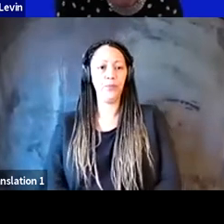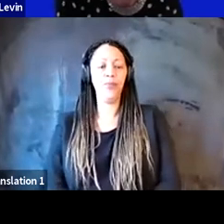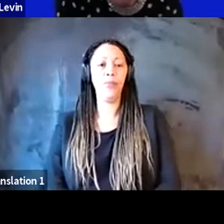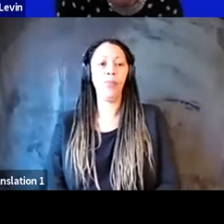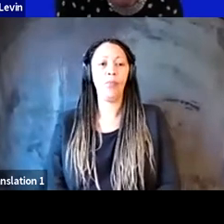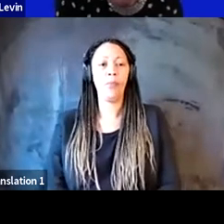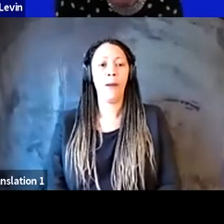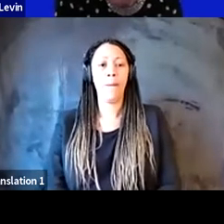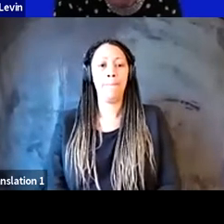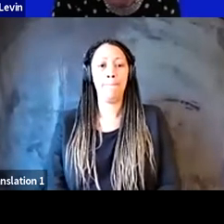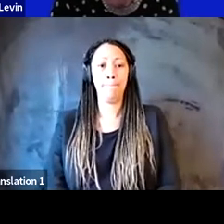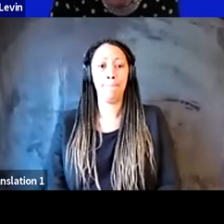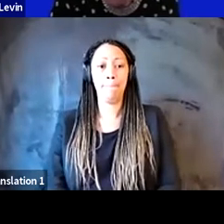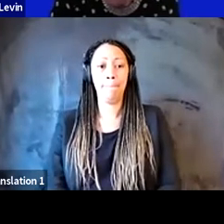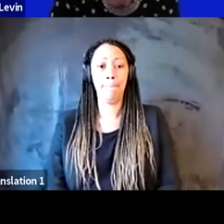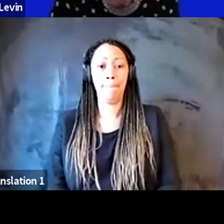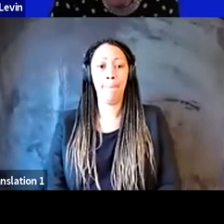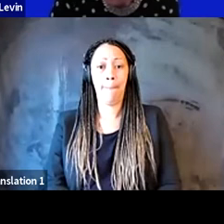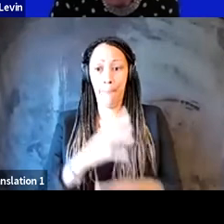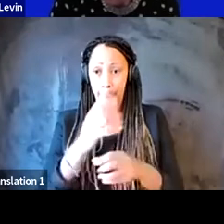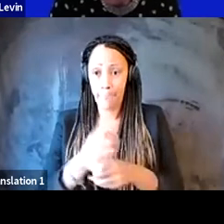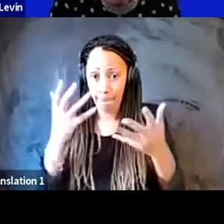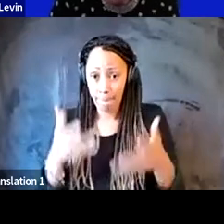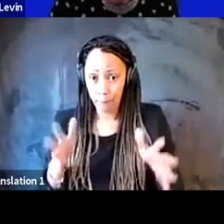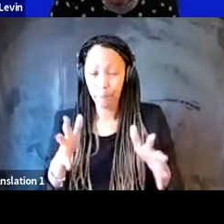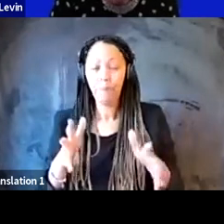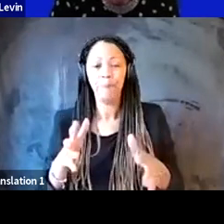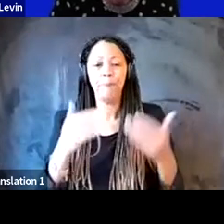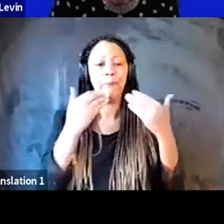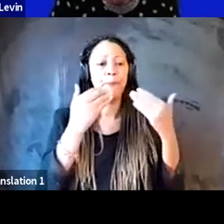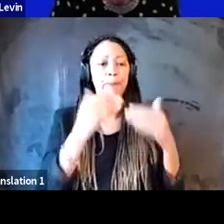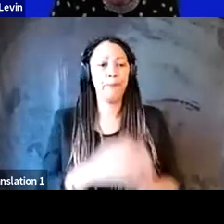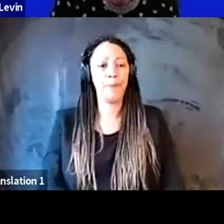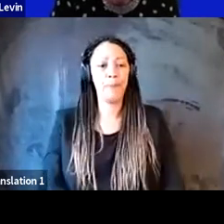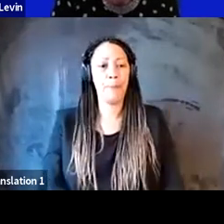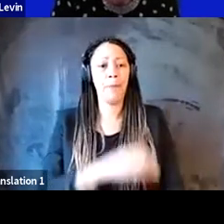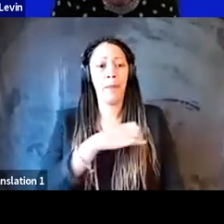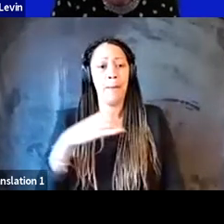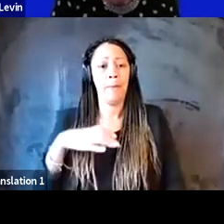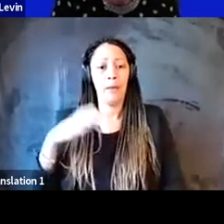Commissioner, have you concluded, Commissioner yes. Rappershad? Yes, sir. Thank you. Commissioner De La Hoos.